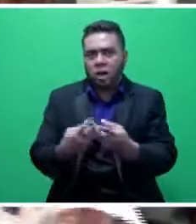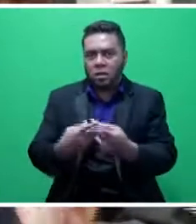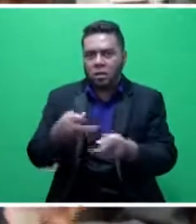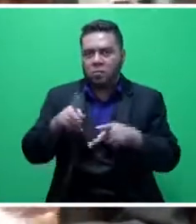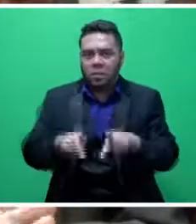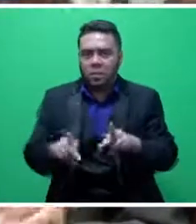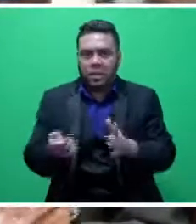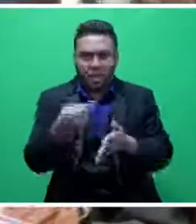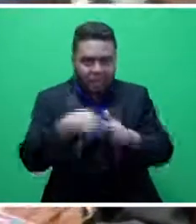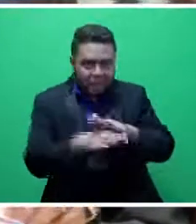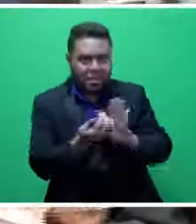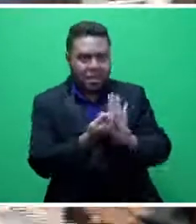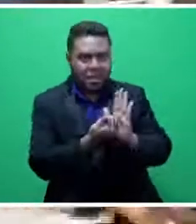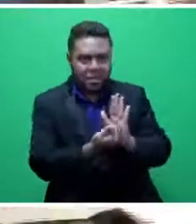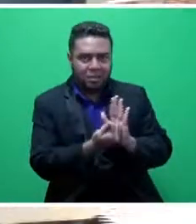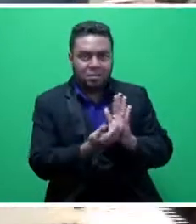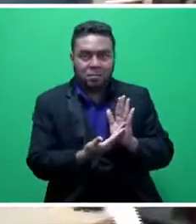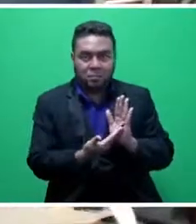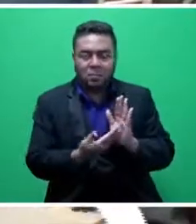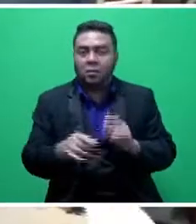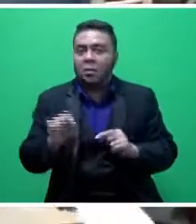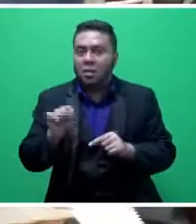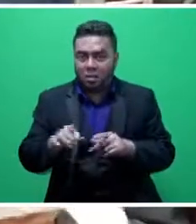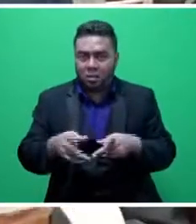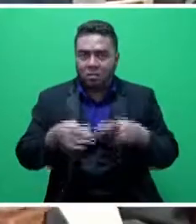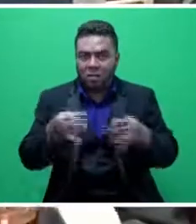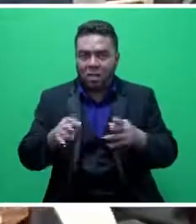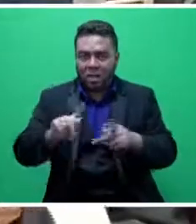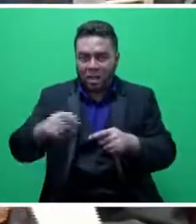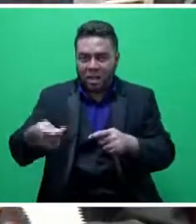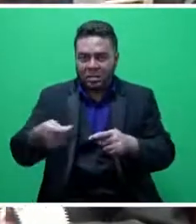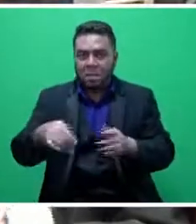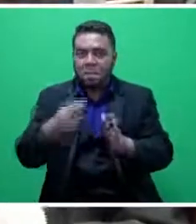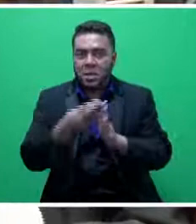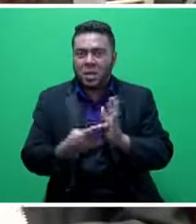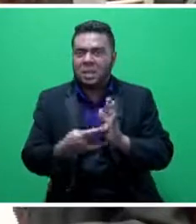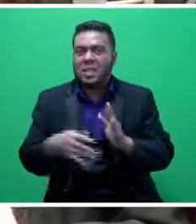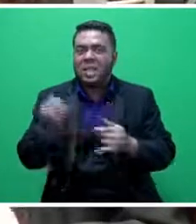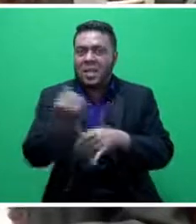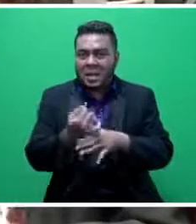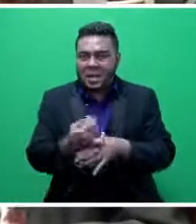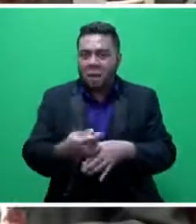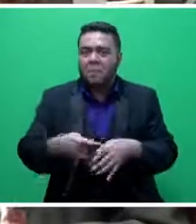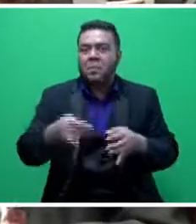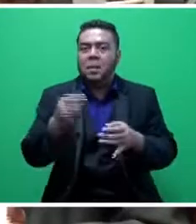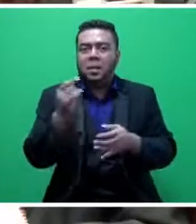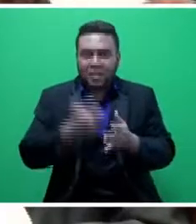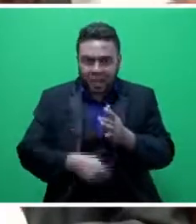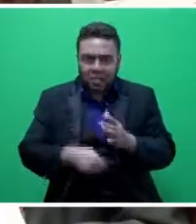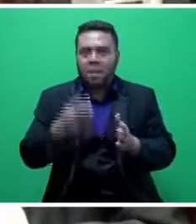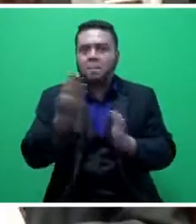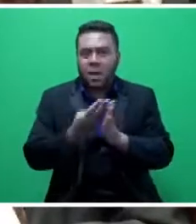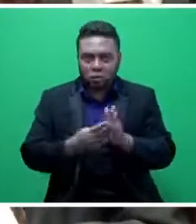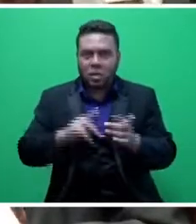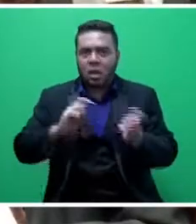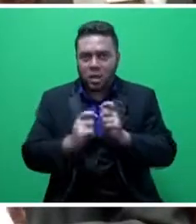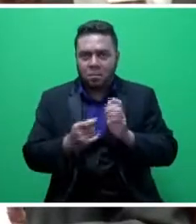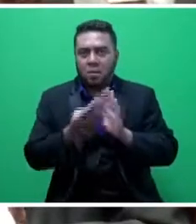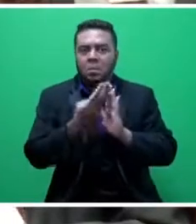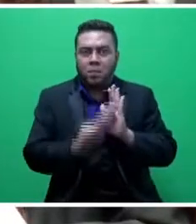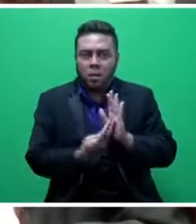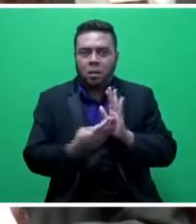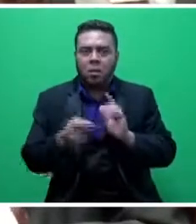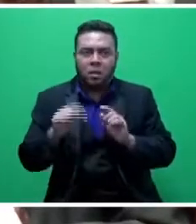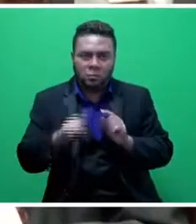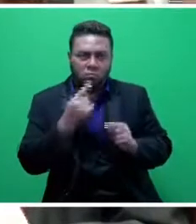Act, sir. Mr. Speaker, sir, the next bill is the Income Tax Budget Amendment Bill. The Income Tax Budget Amendment